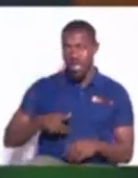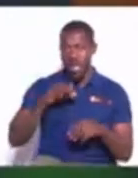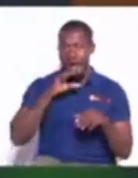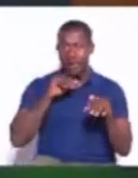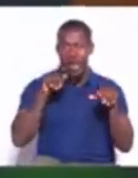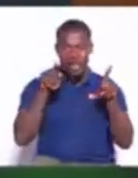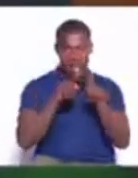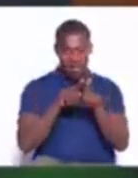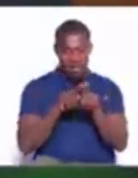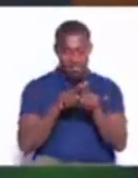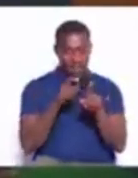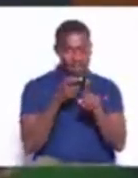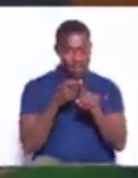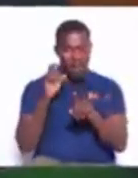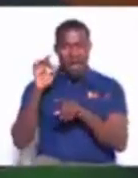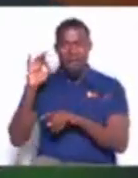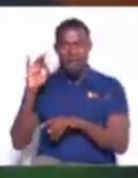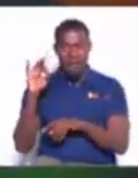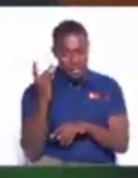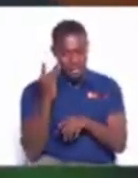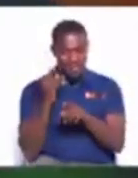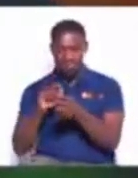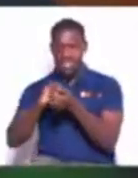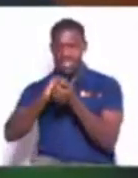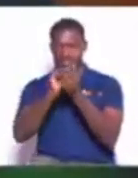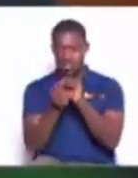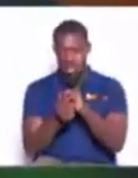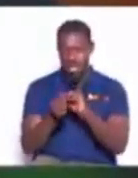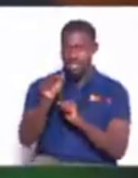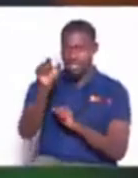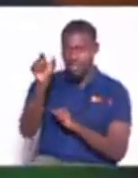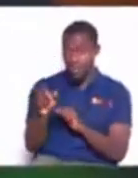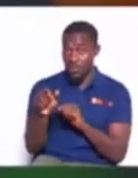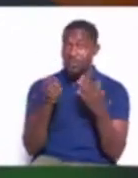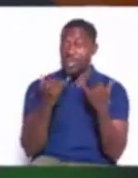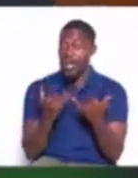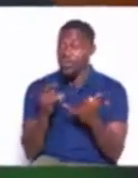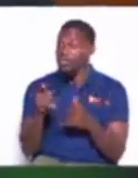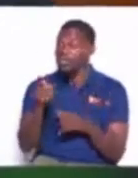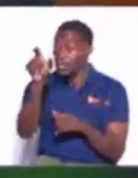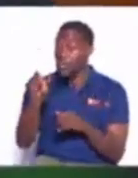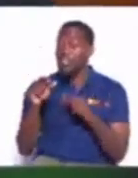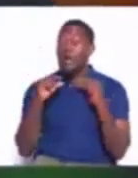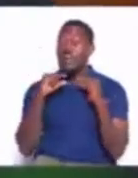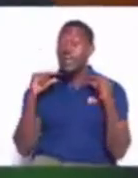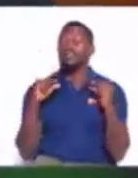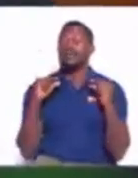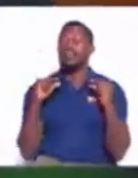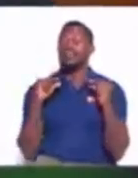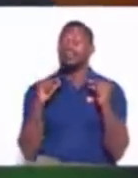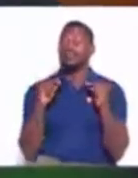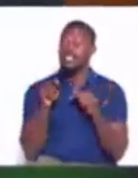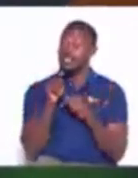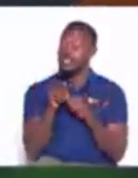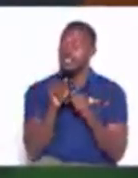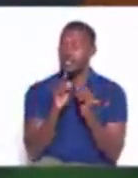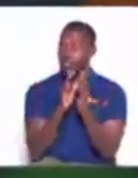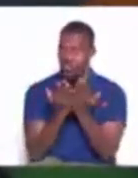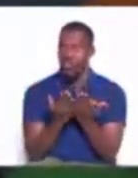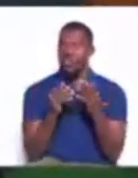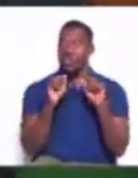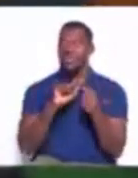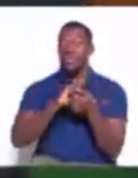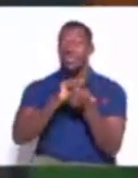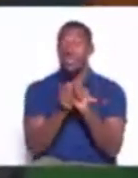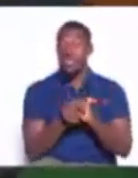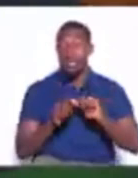Seventh-day Adventist church, became a Seventh-day Adventist, and he is a pastor today. This book will make a difference